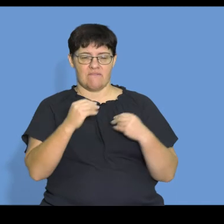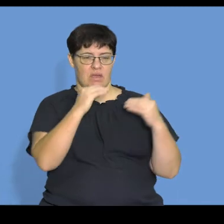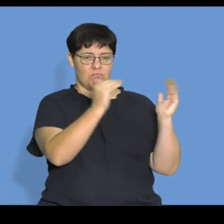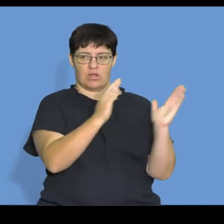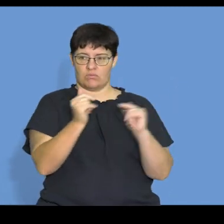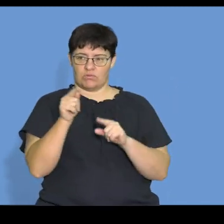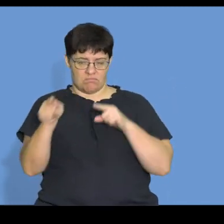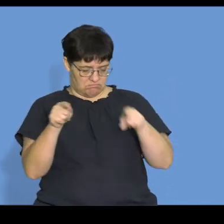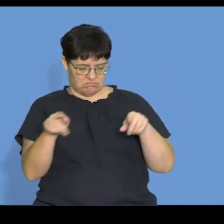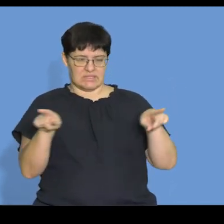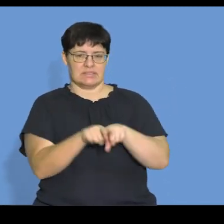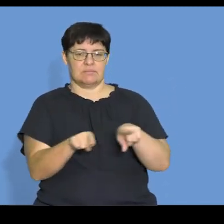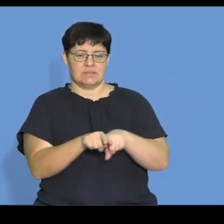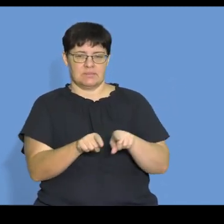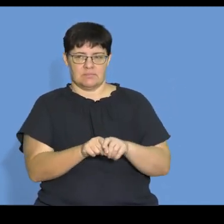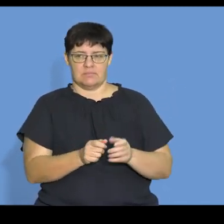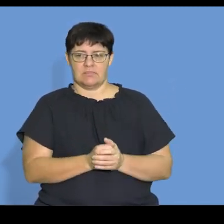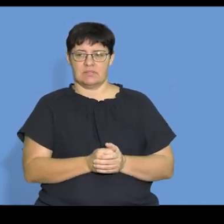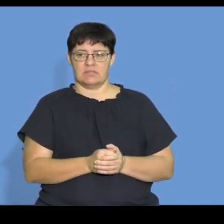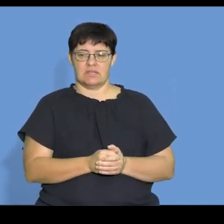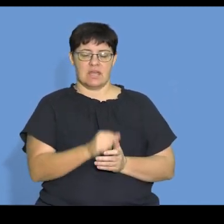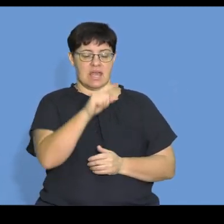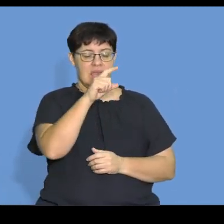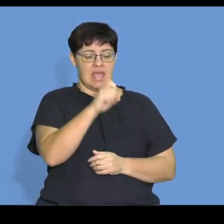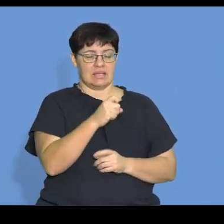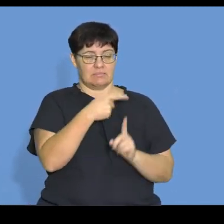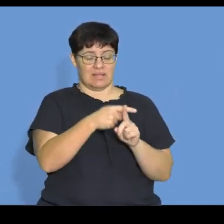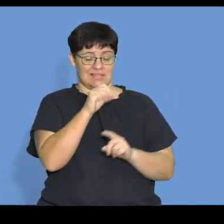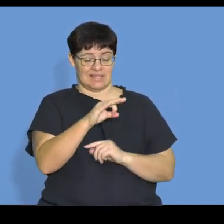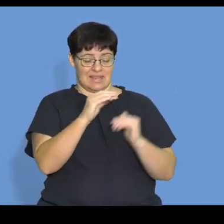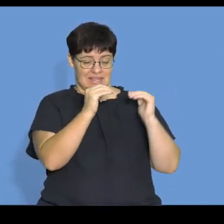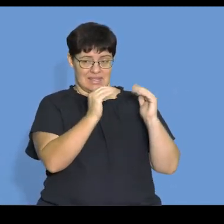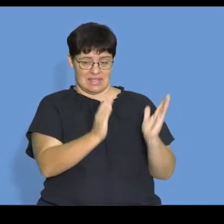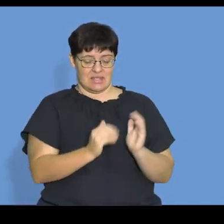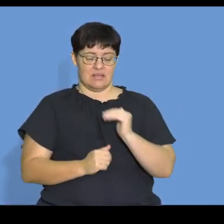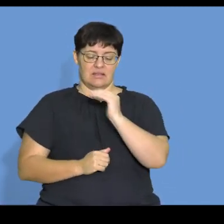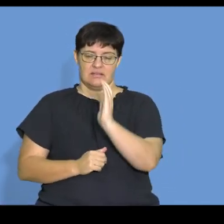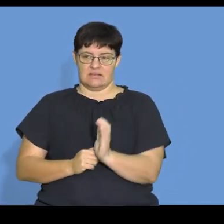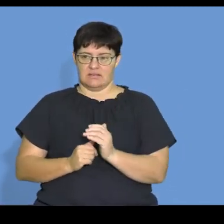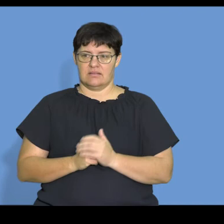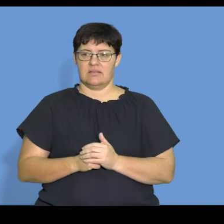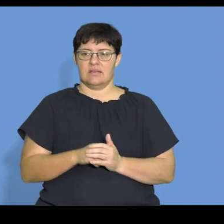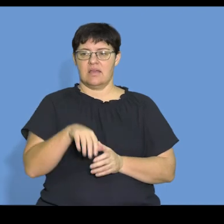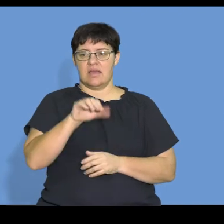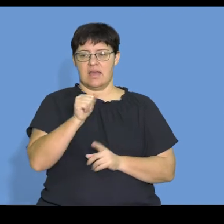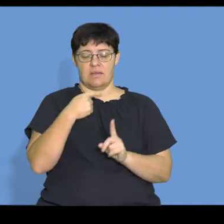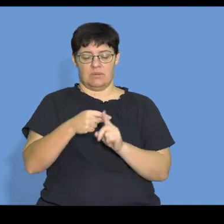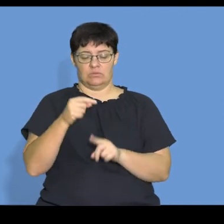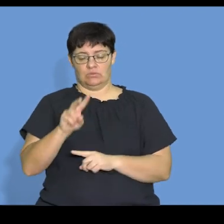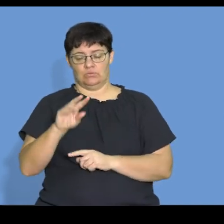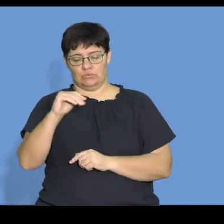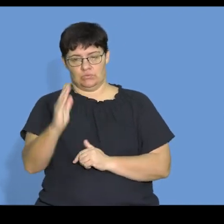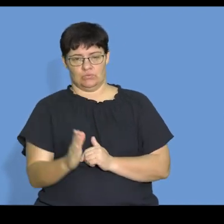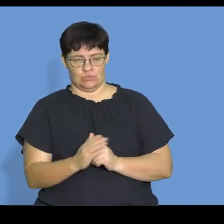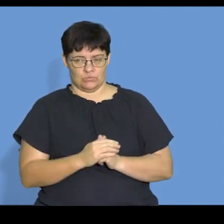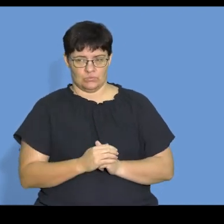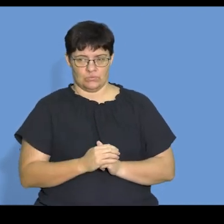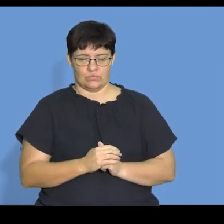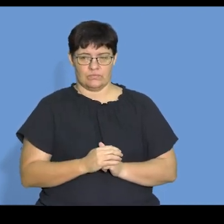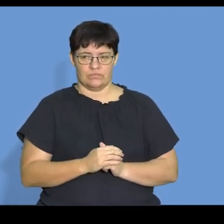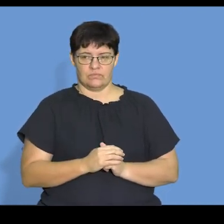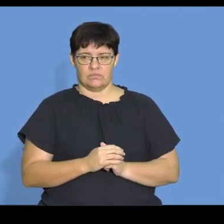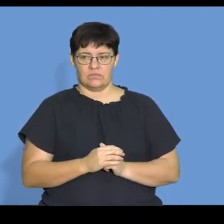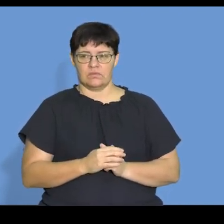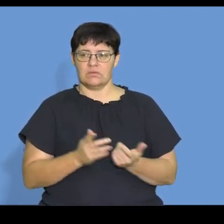are the same, which is x plus 3 into a plus 2. And that will